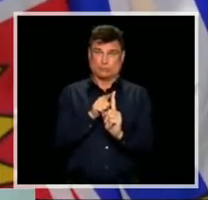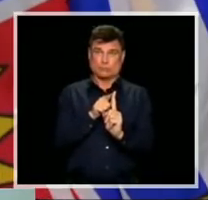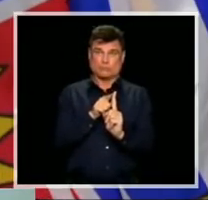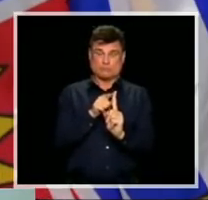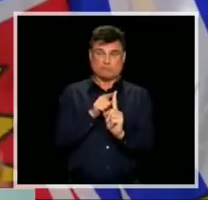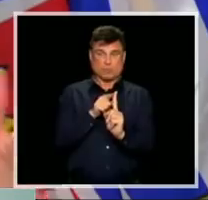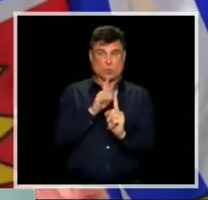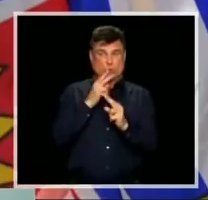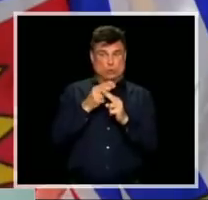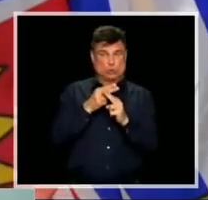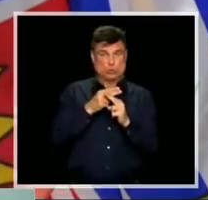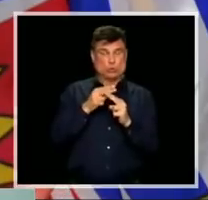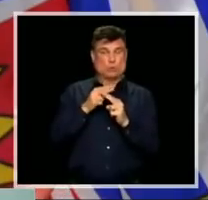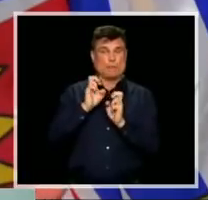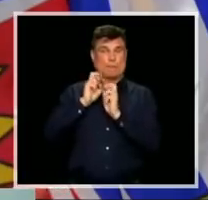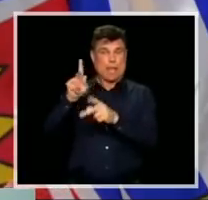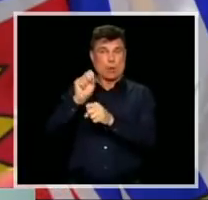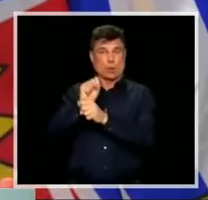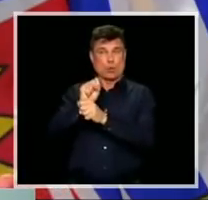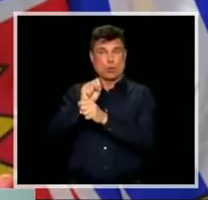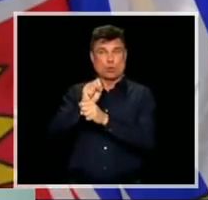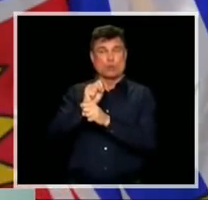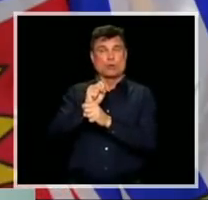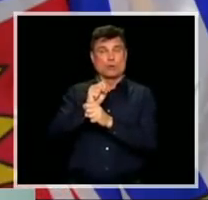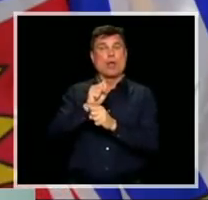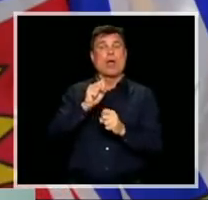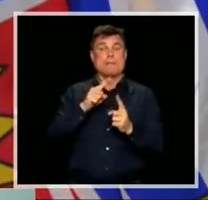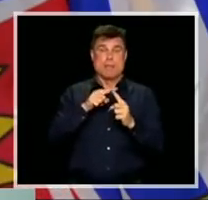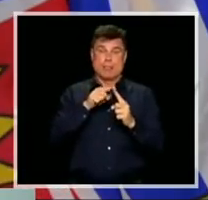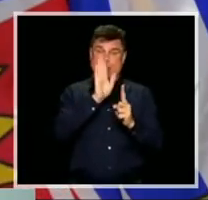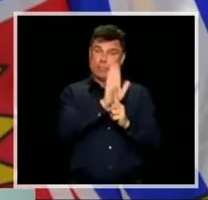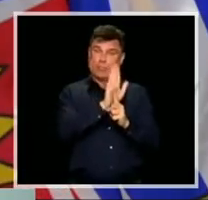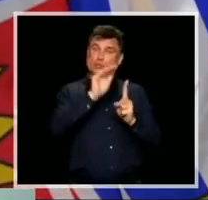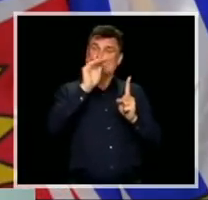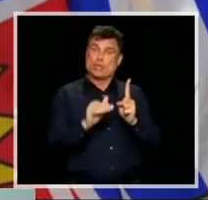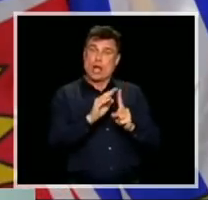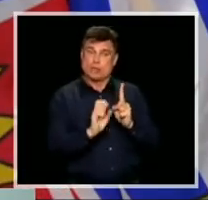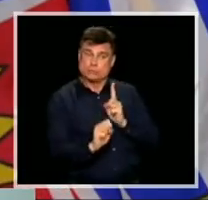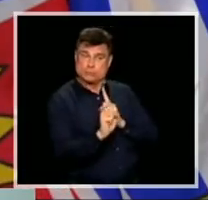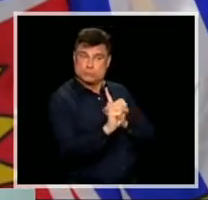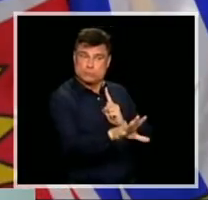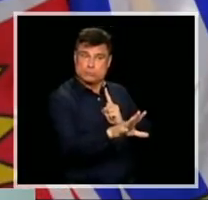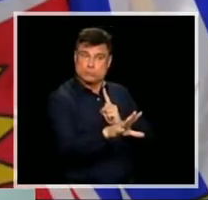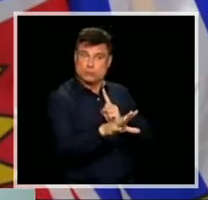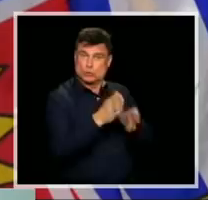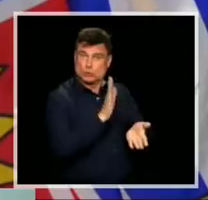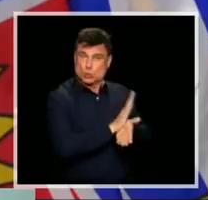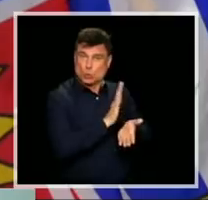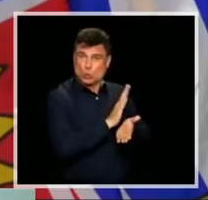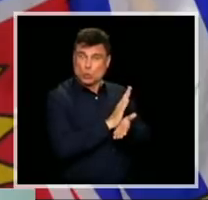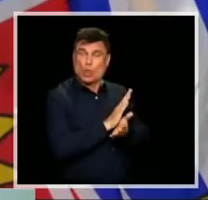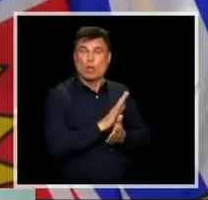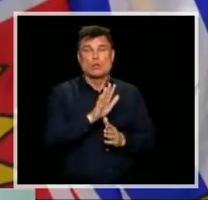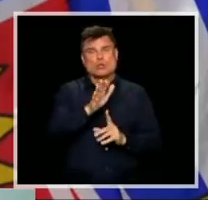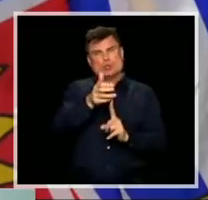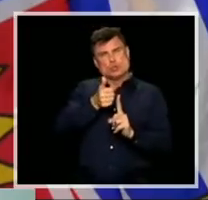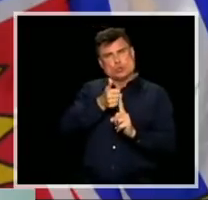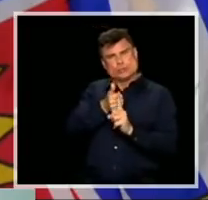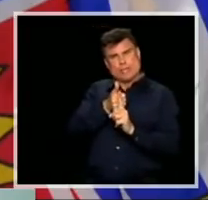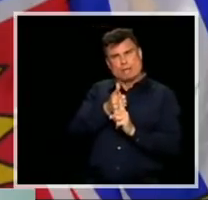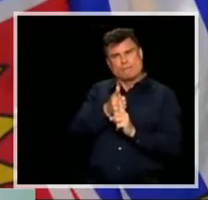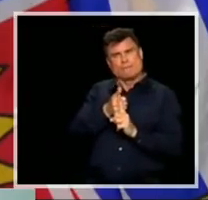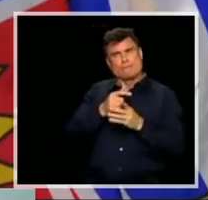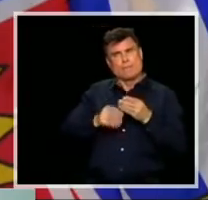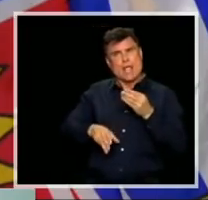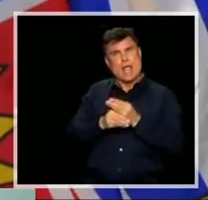incubation periods. So we're 2 weeks now from the restart, and then we're going to be starting schools and in-classroom schooling starting next